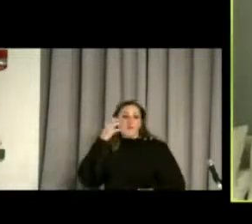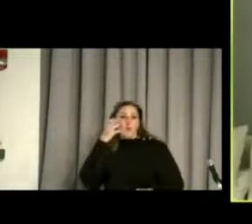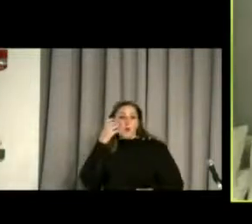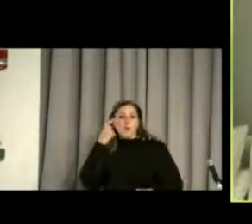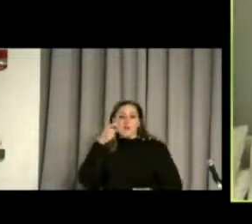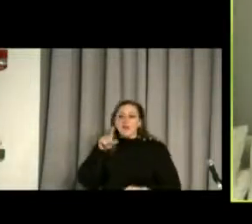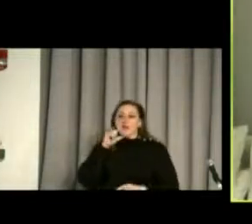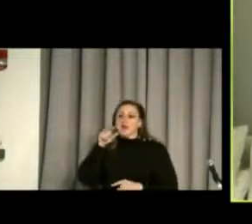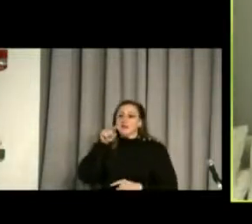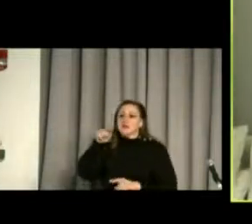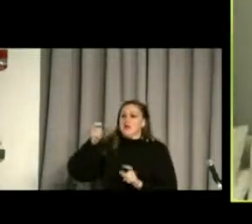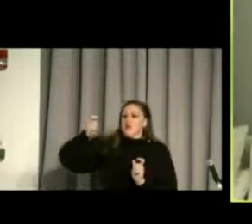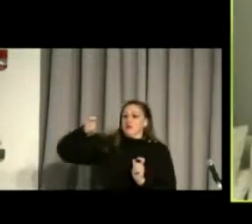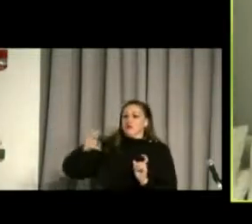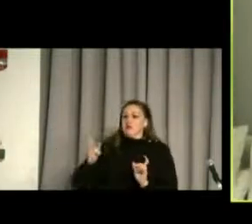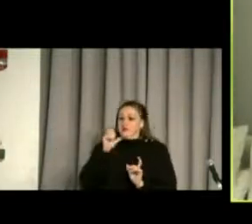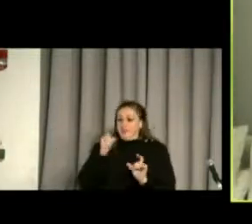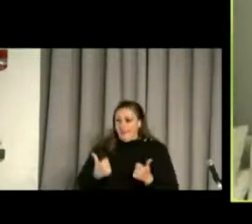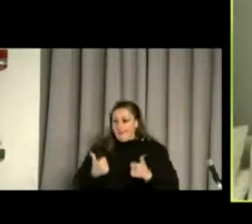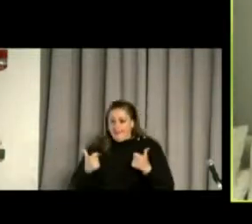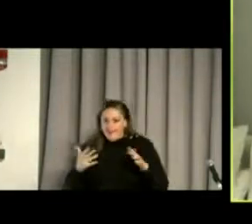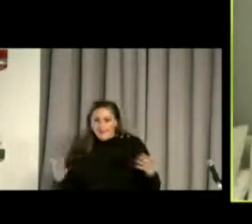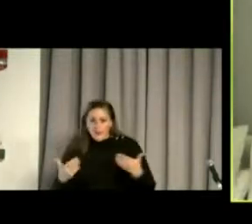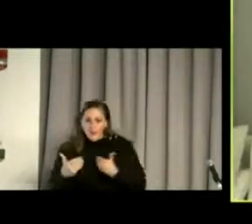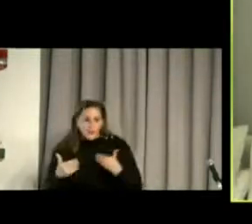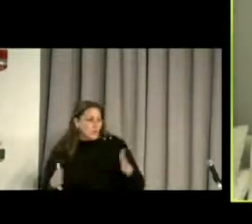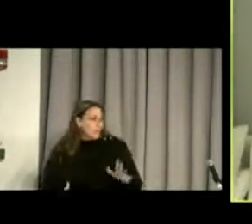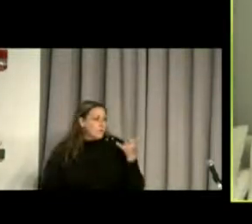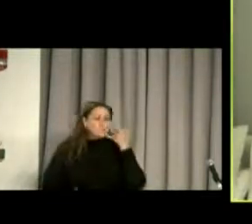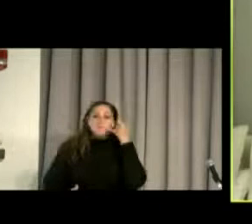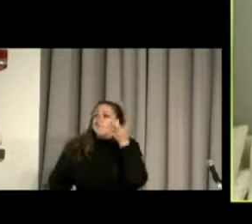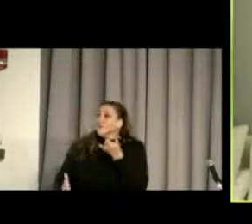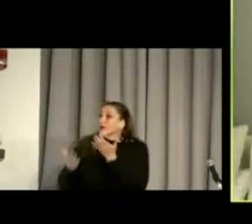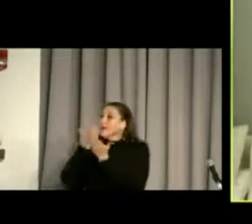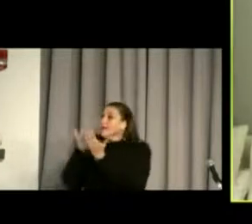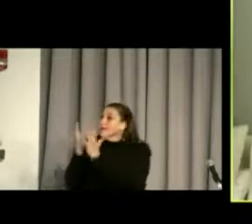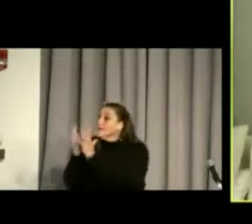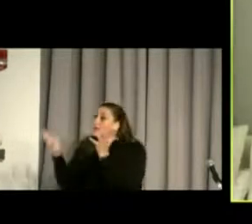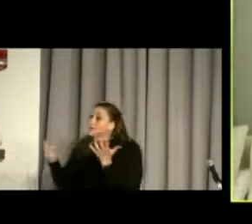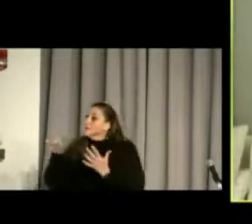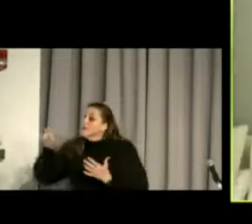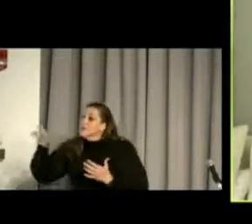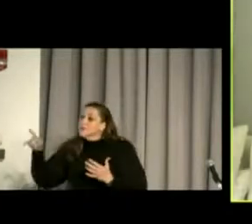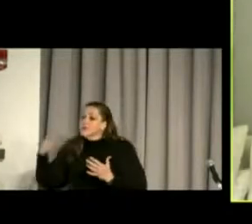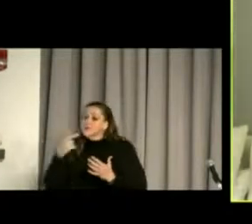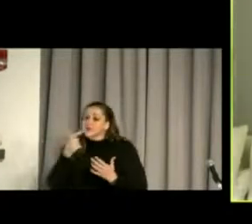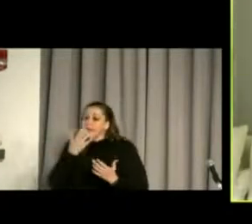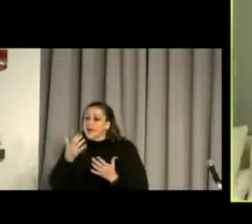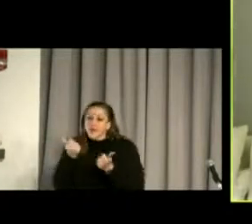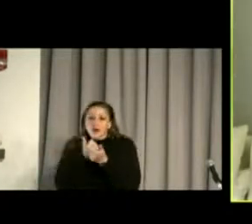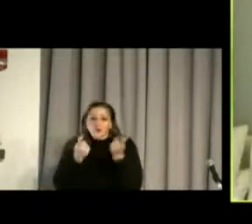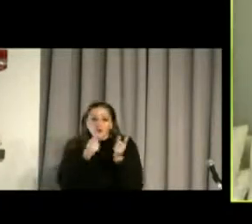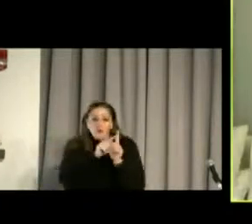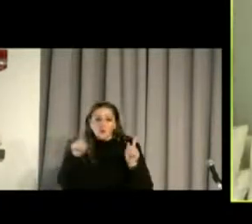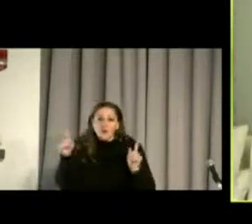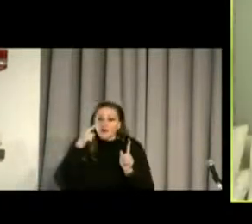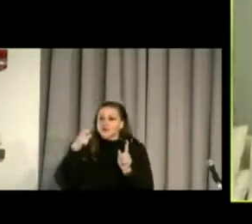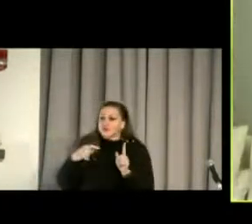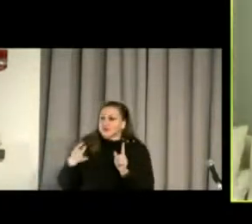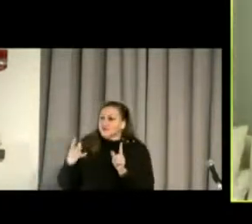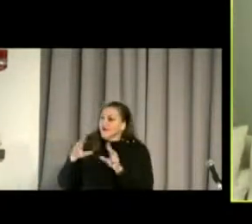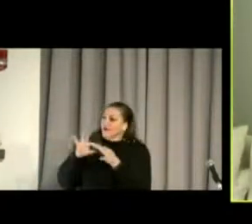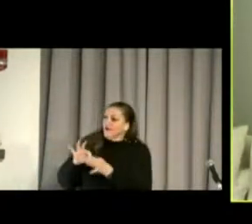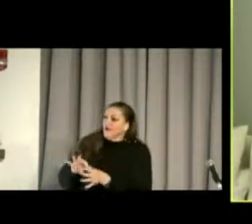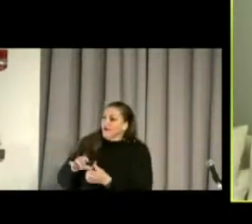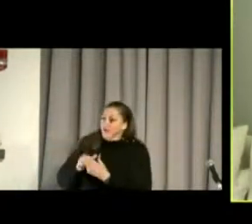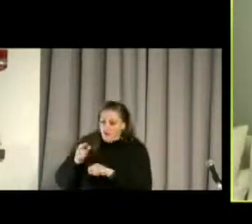room. Do you want to? Okay, go ahead now. Okay. Thank you so much. Thank you for everybody for being present. I think this